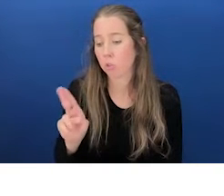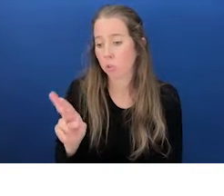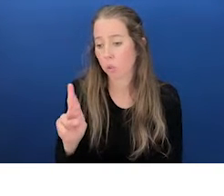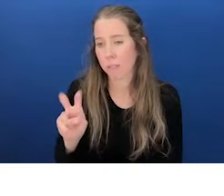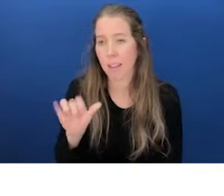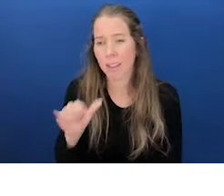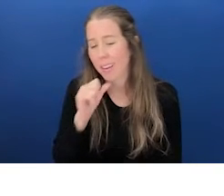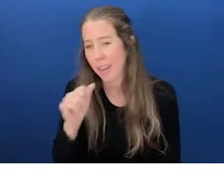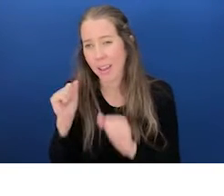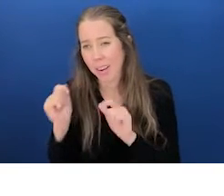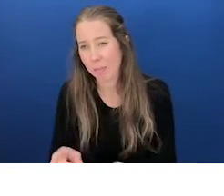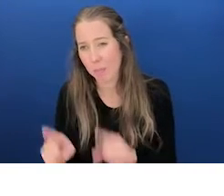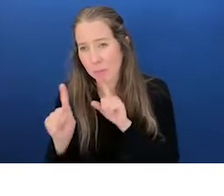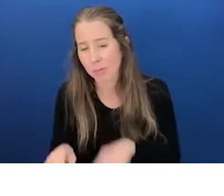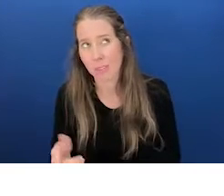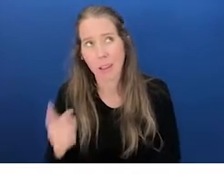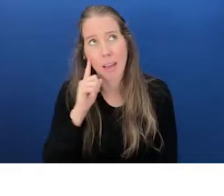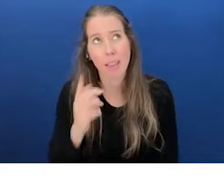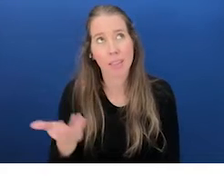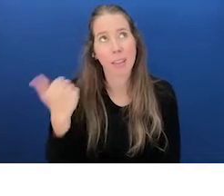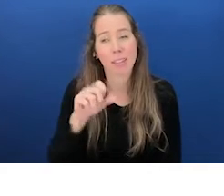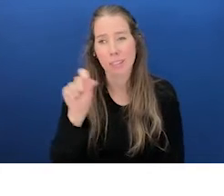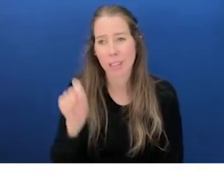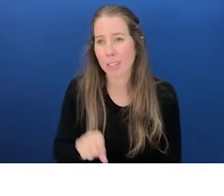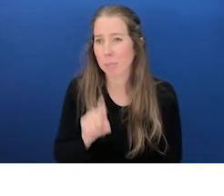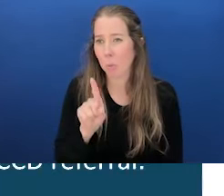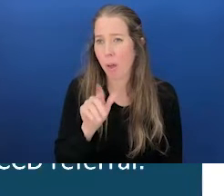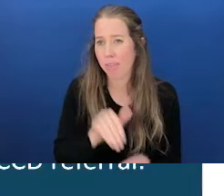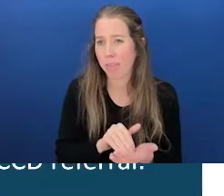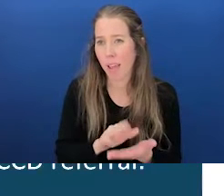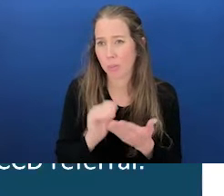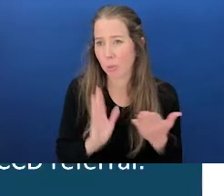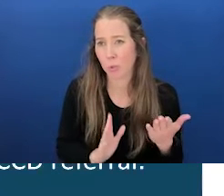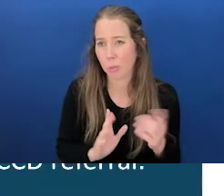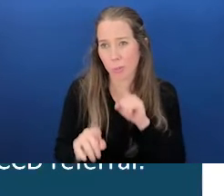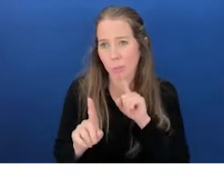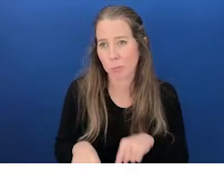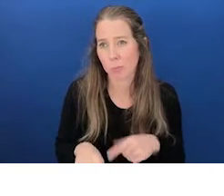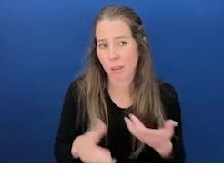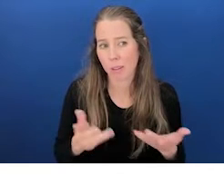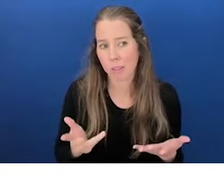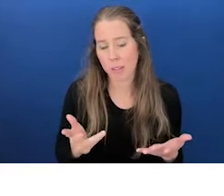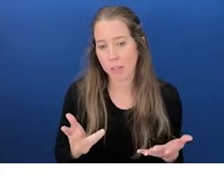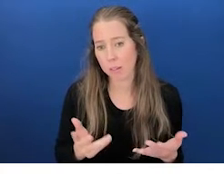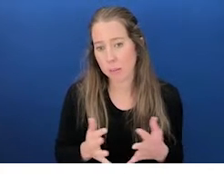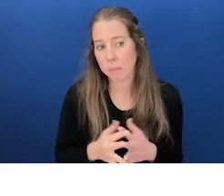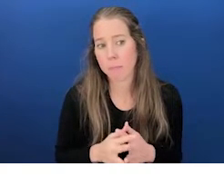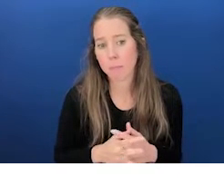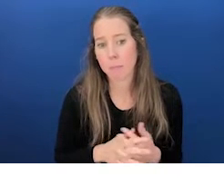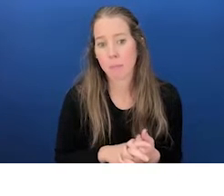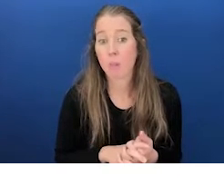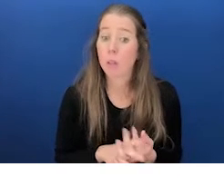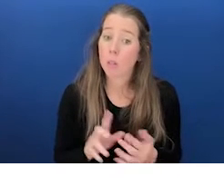responds. Last semester, we only had 1,000 students who responded to the survey,